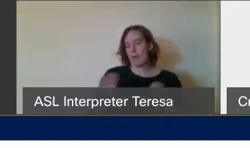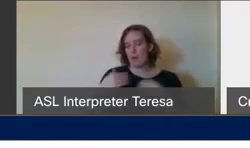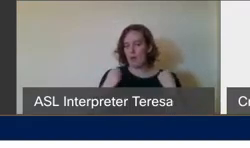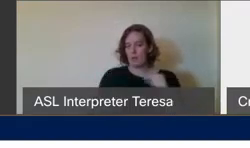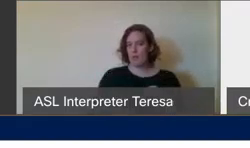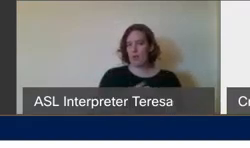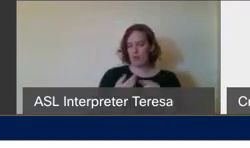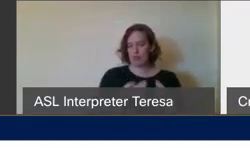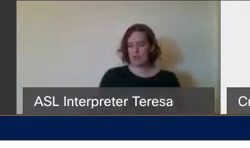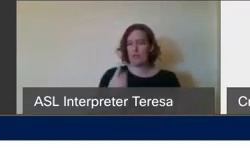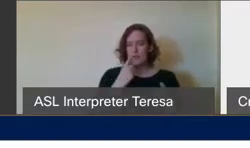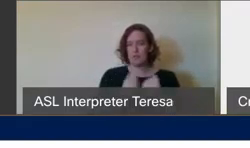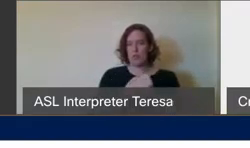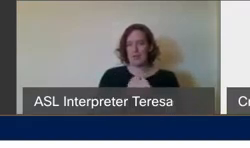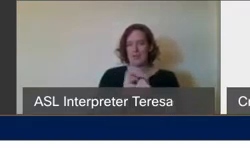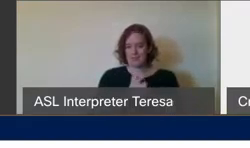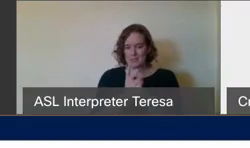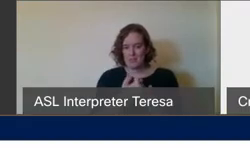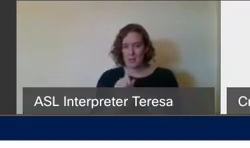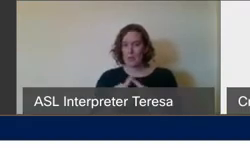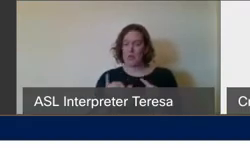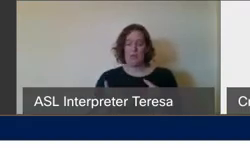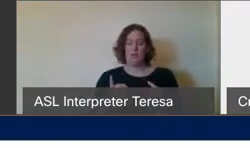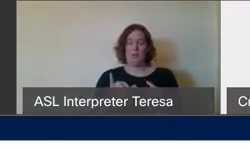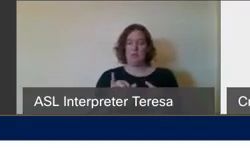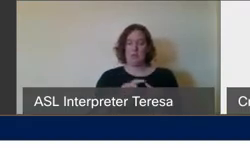to support adjustment to this extraordinary time.